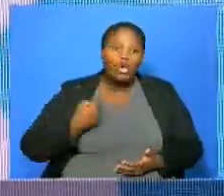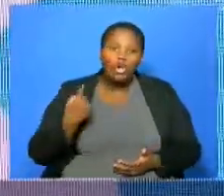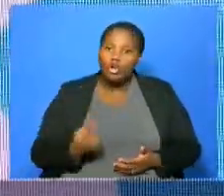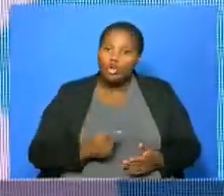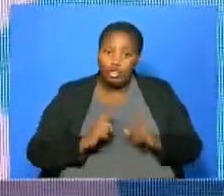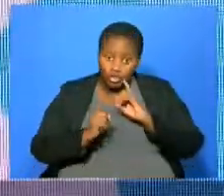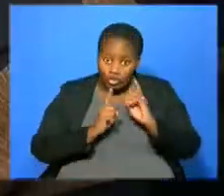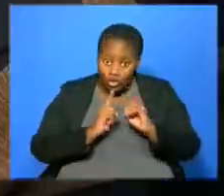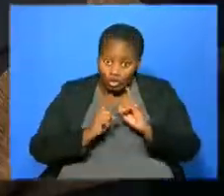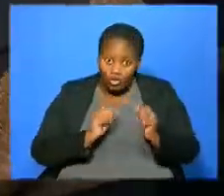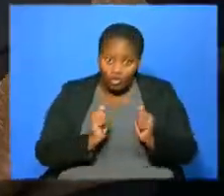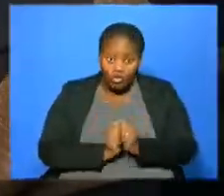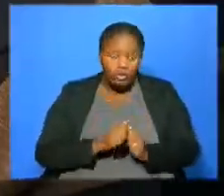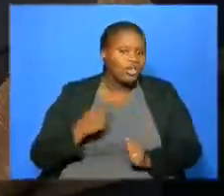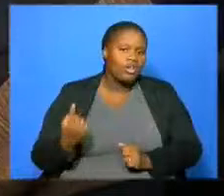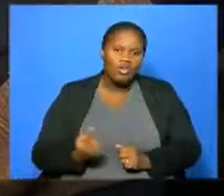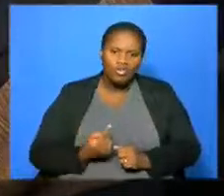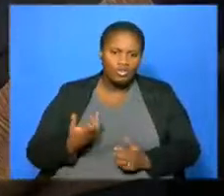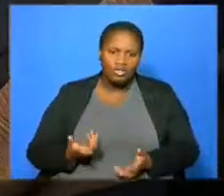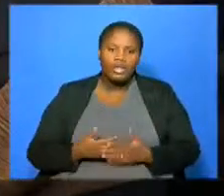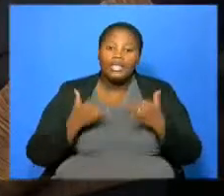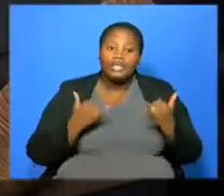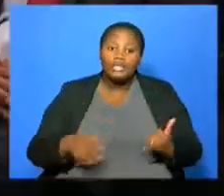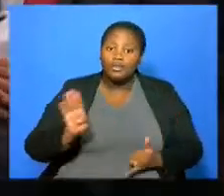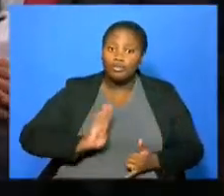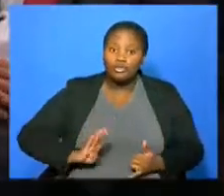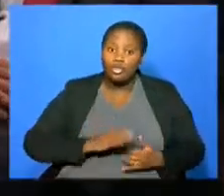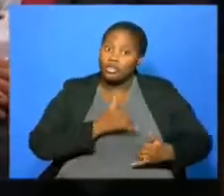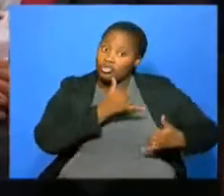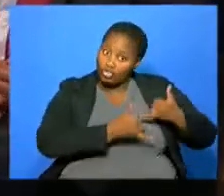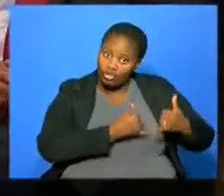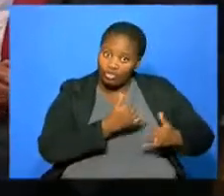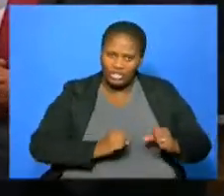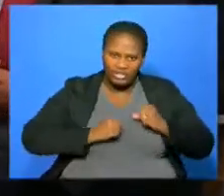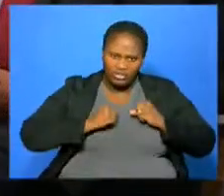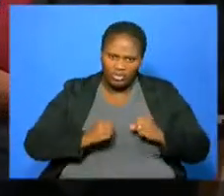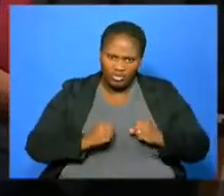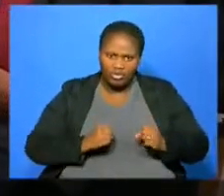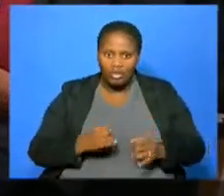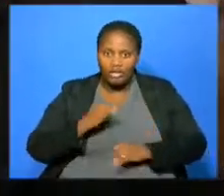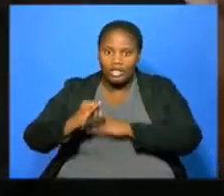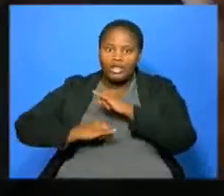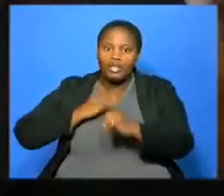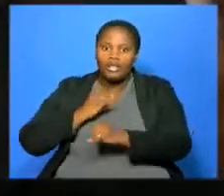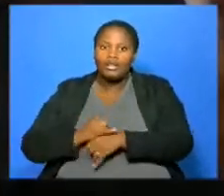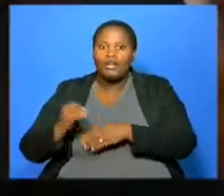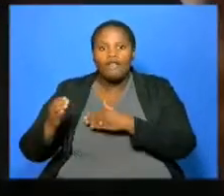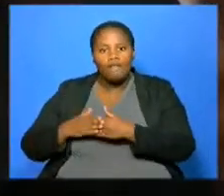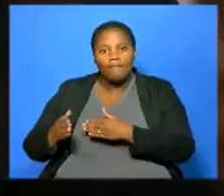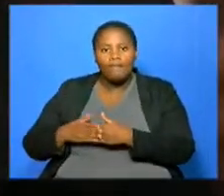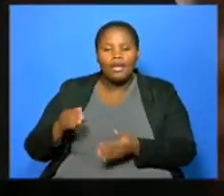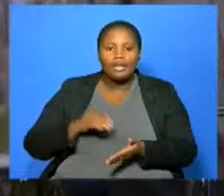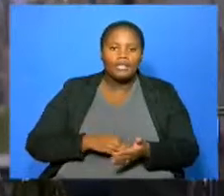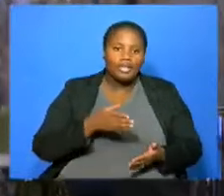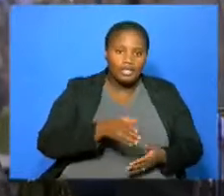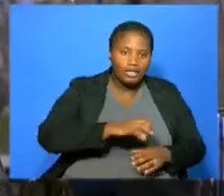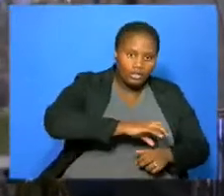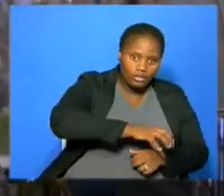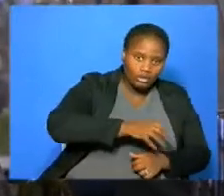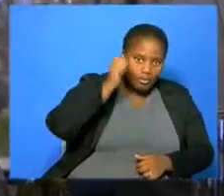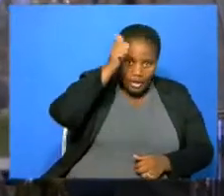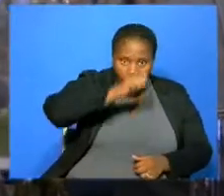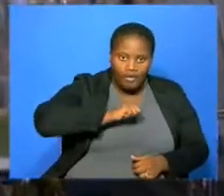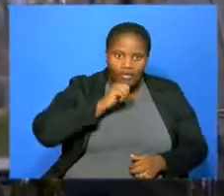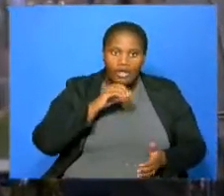from time to time. Currently, Botswana enjoys strong diplomatic relations at regional and international levels